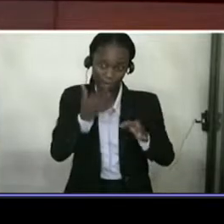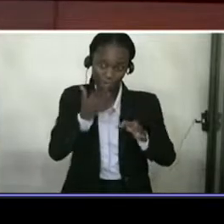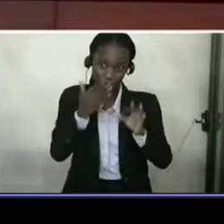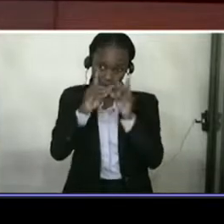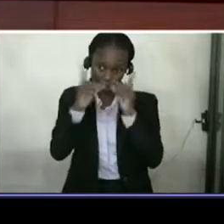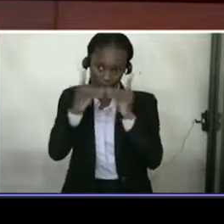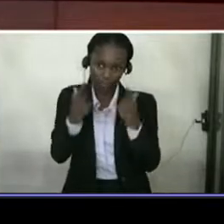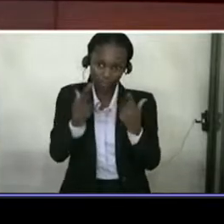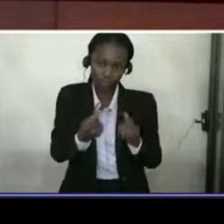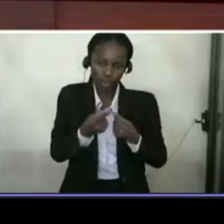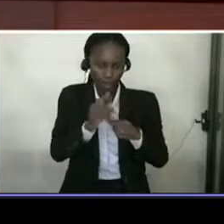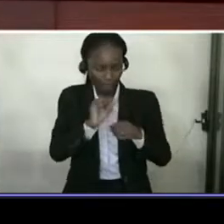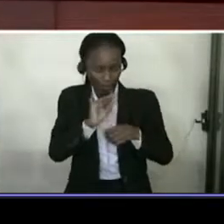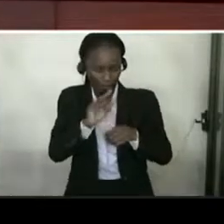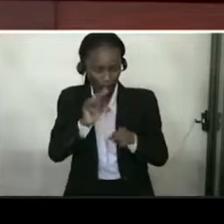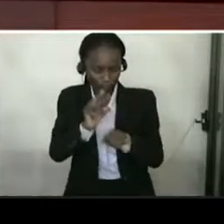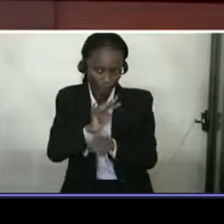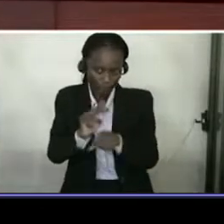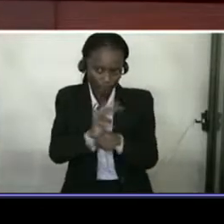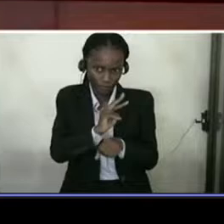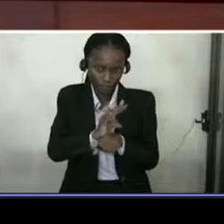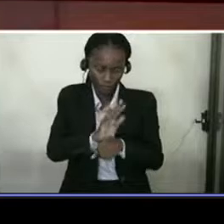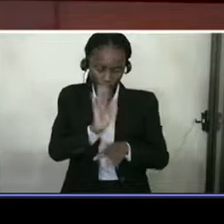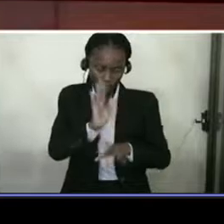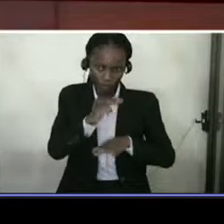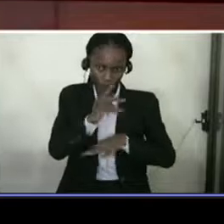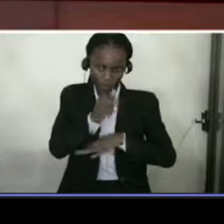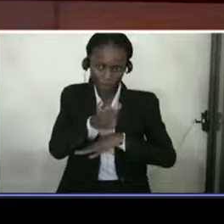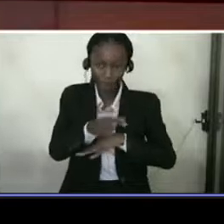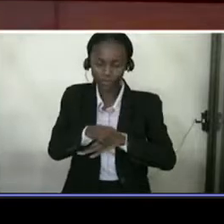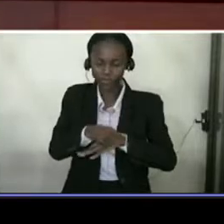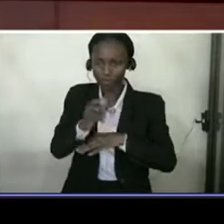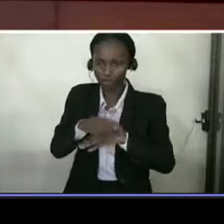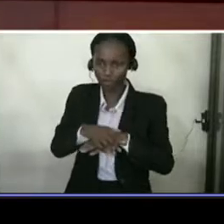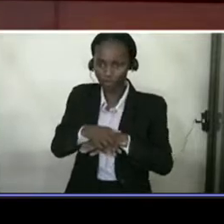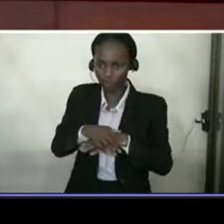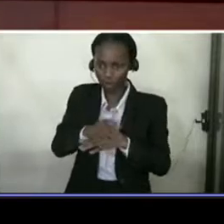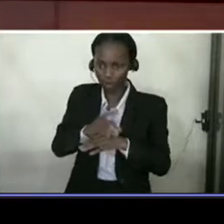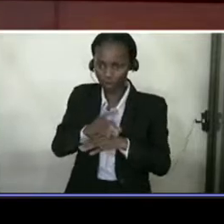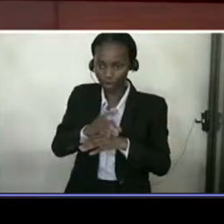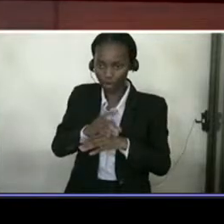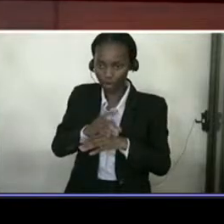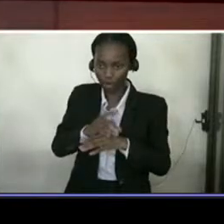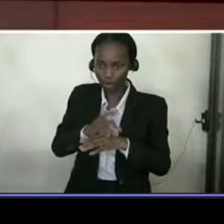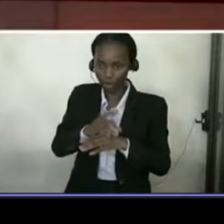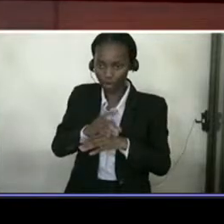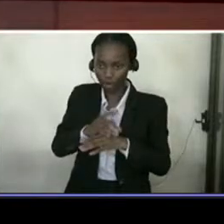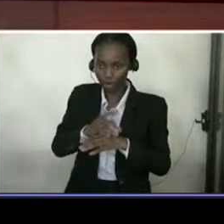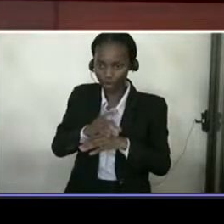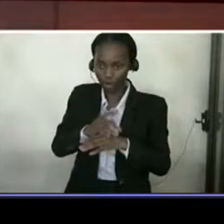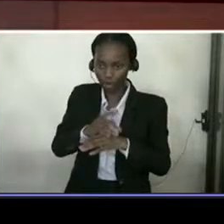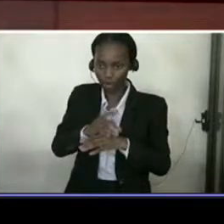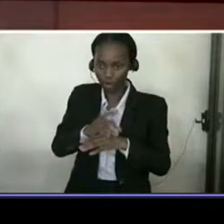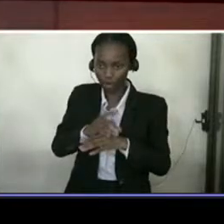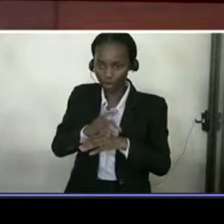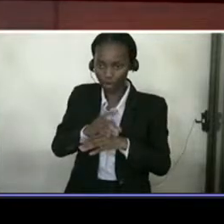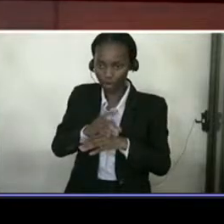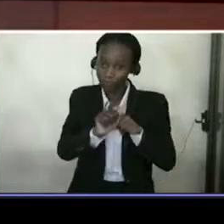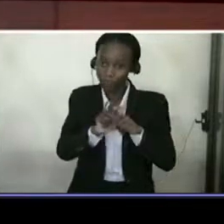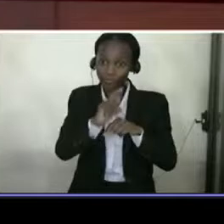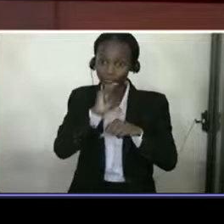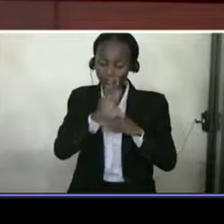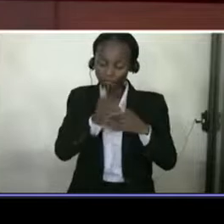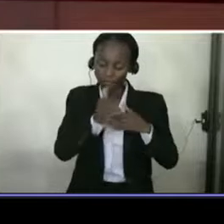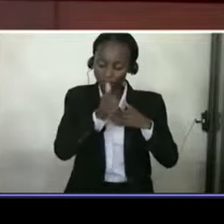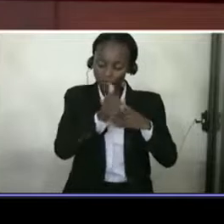department. We are, while the remuneration of Izinduna is a milestone of the late government of the ANC,